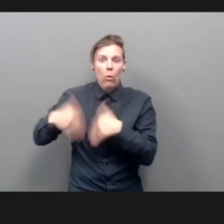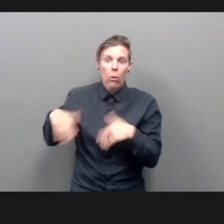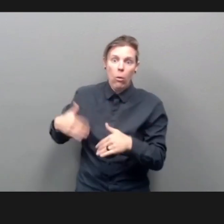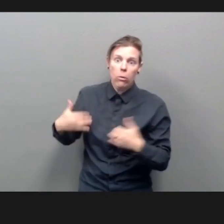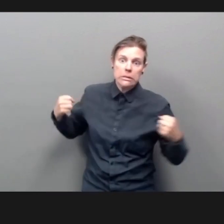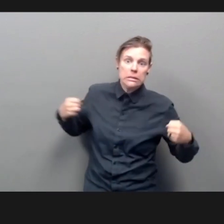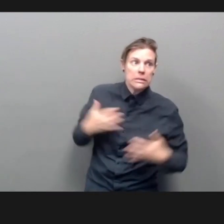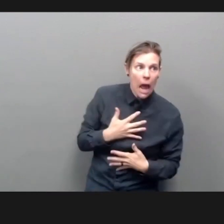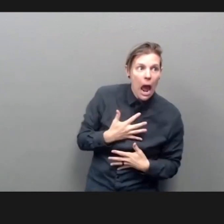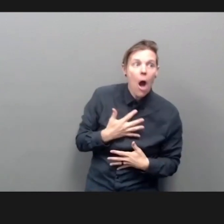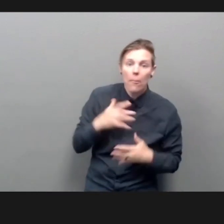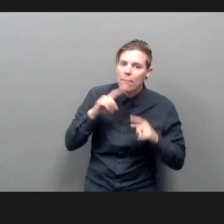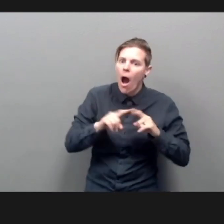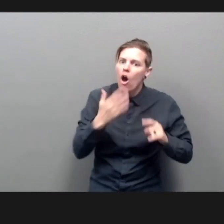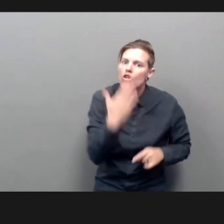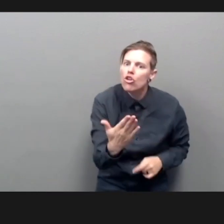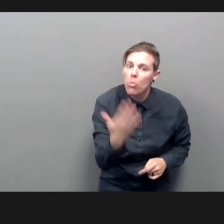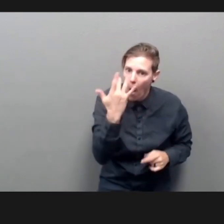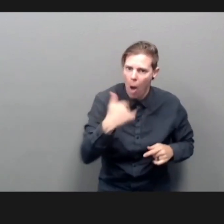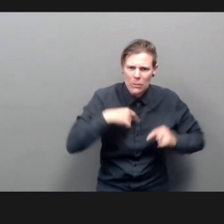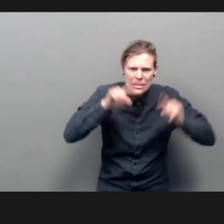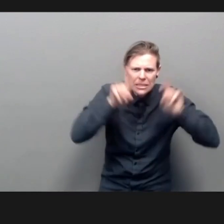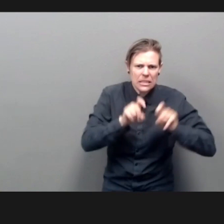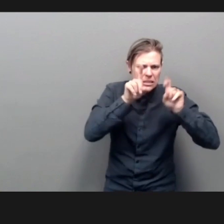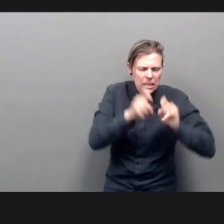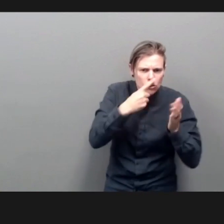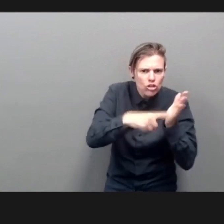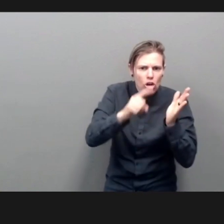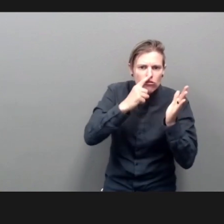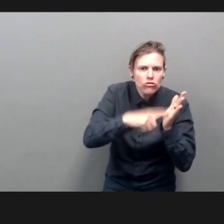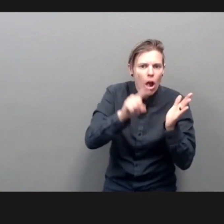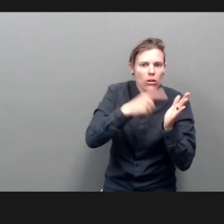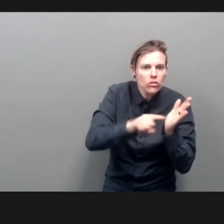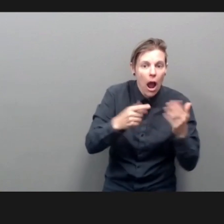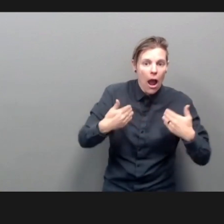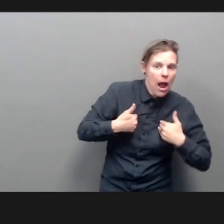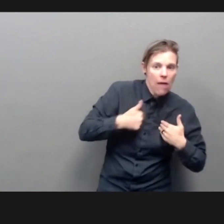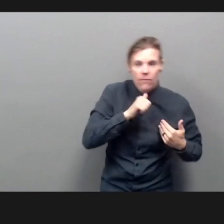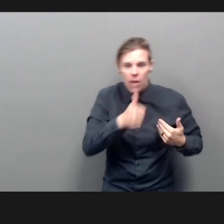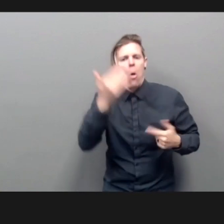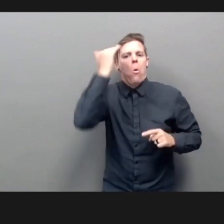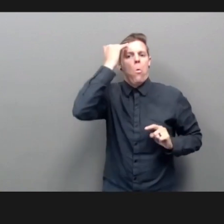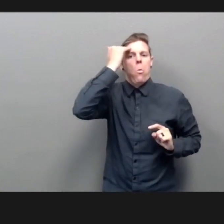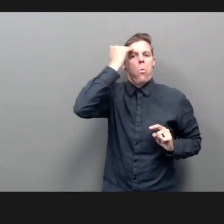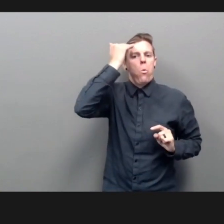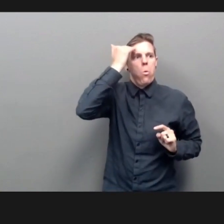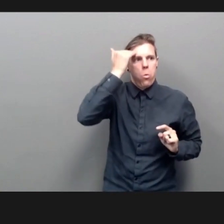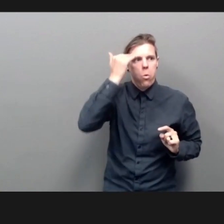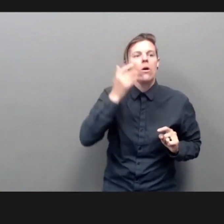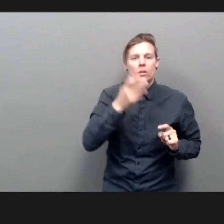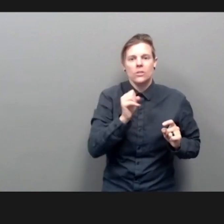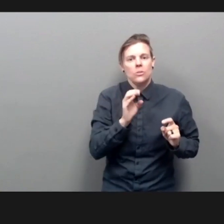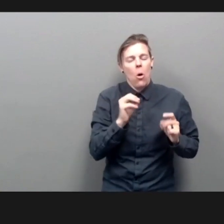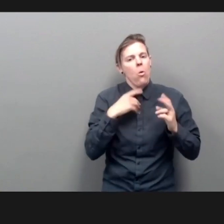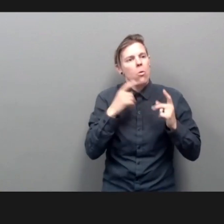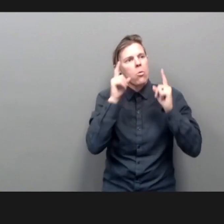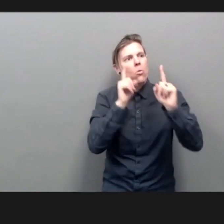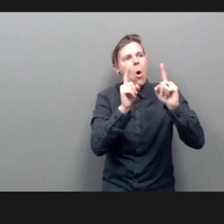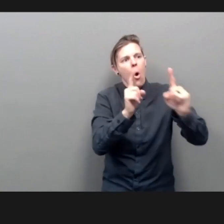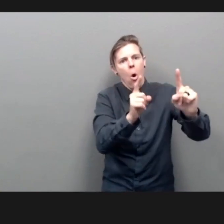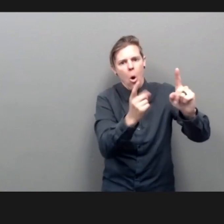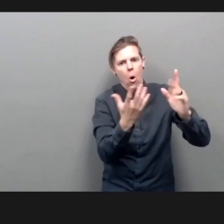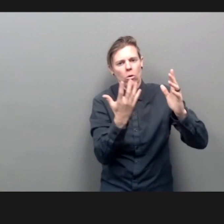per capita percentage of testing. We're not going to do that. We want to know. We want to do something about it. We want to help